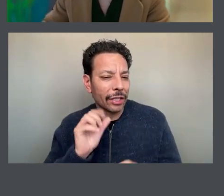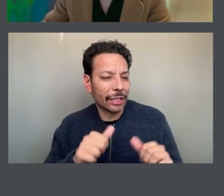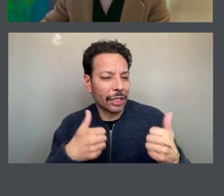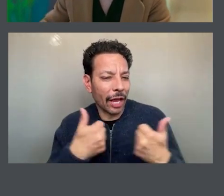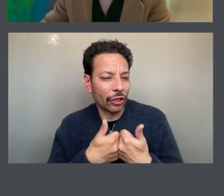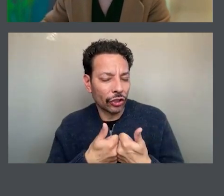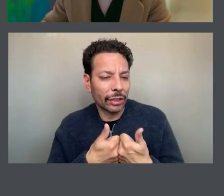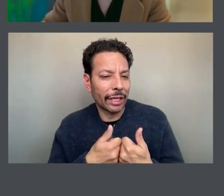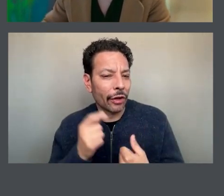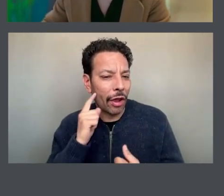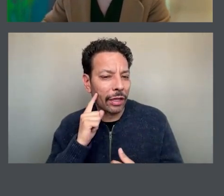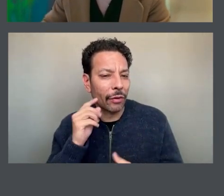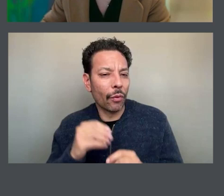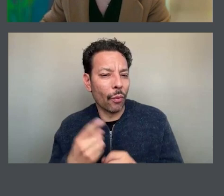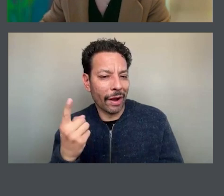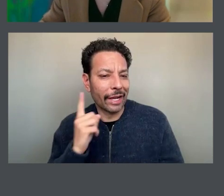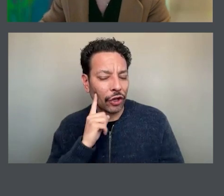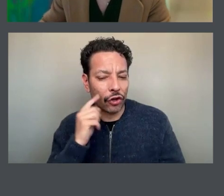in one ear.